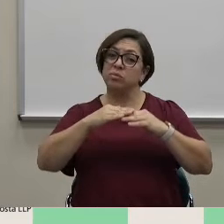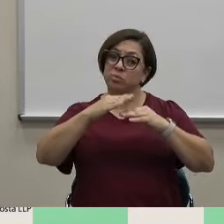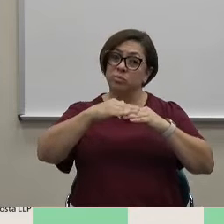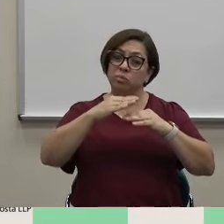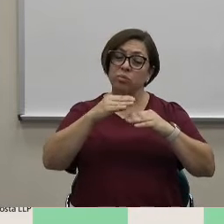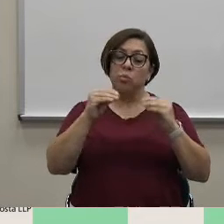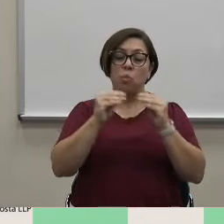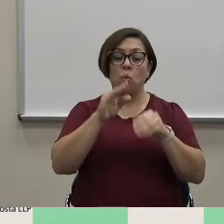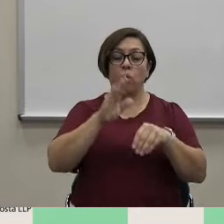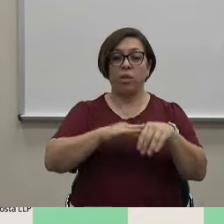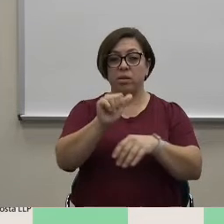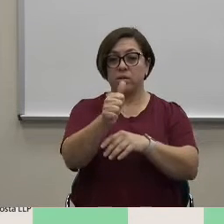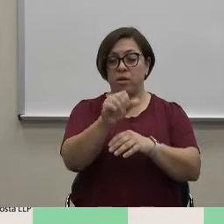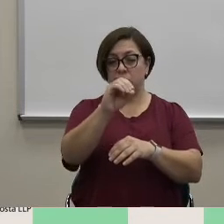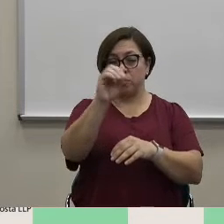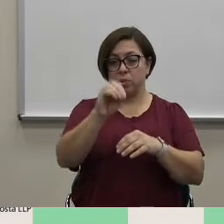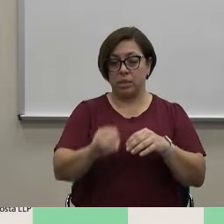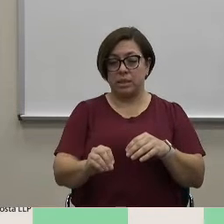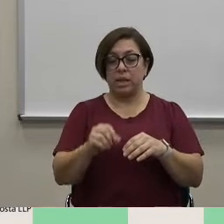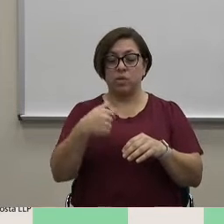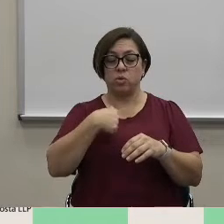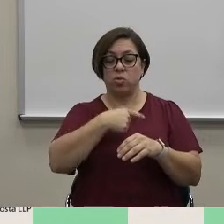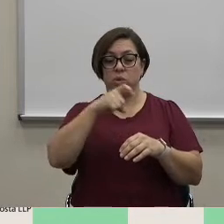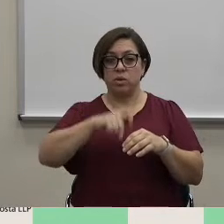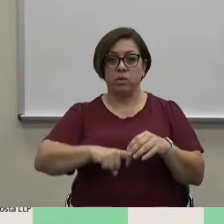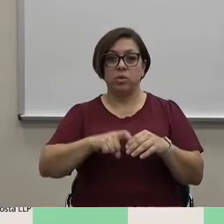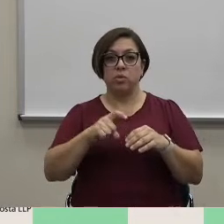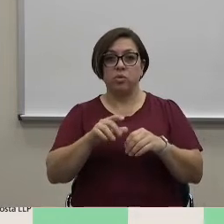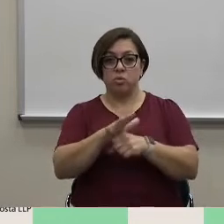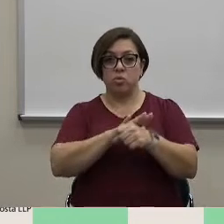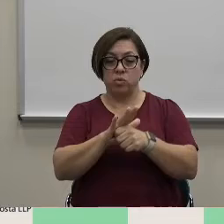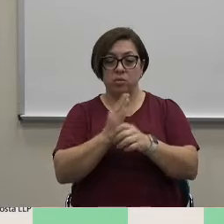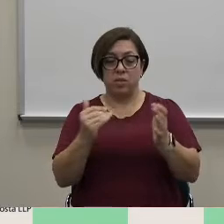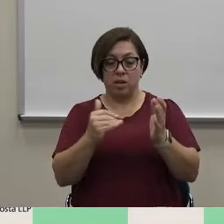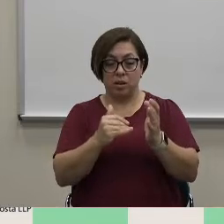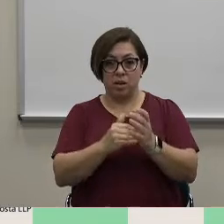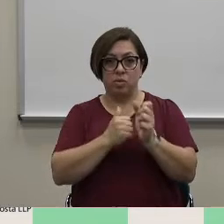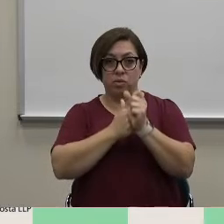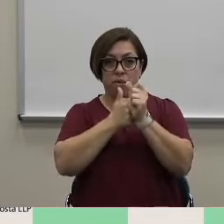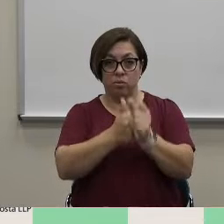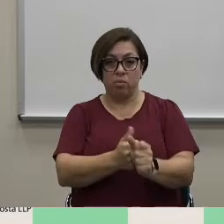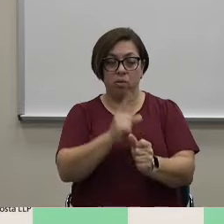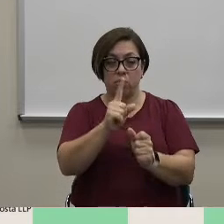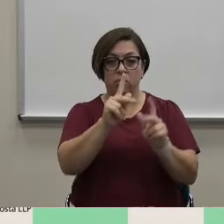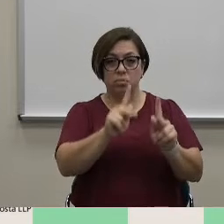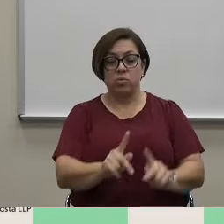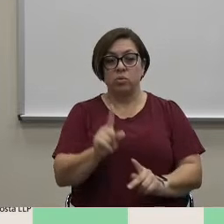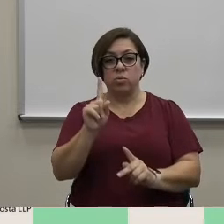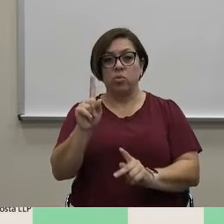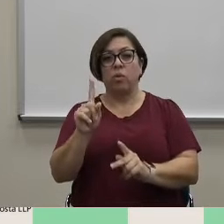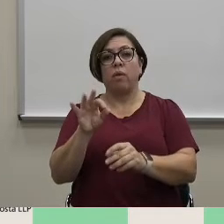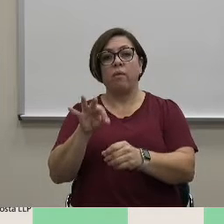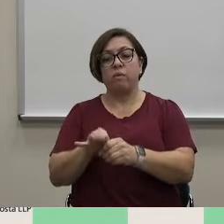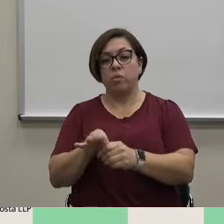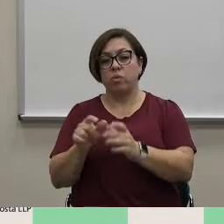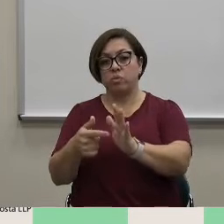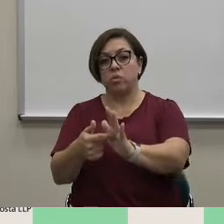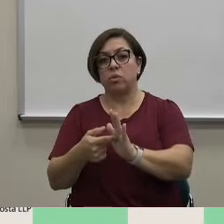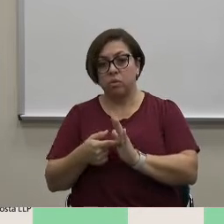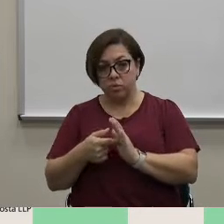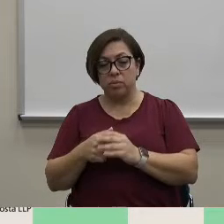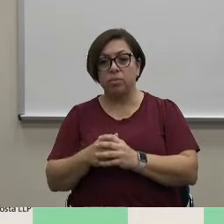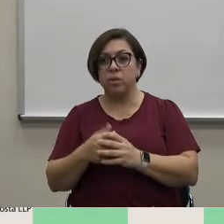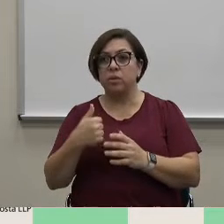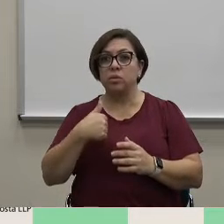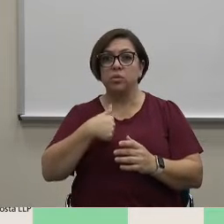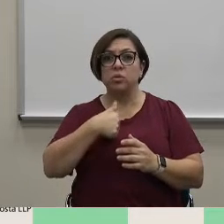district here would have to redistrict in order to come into compliance with the one person, one vote requirement. And we are